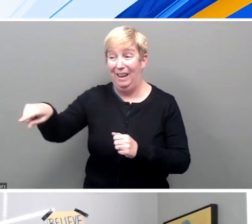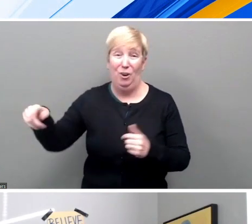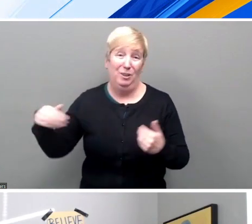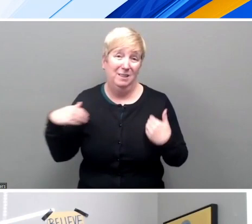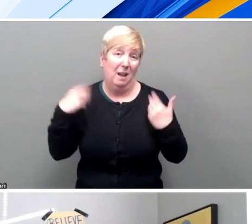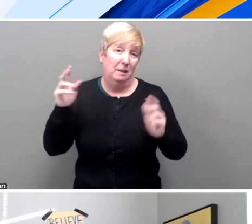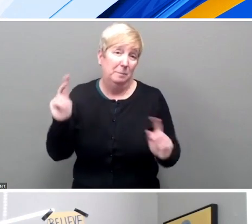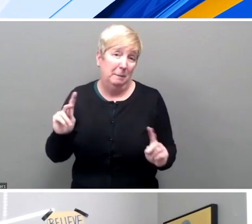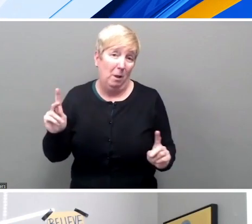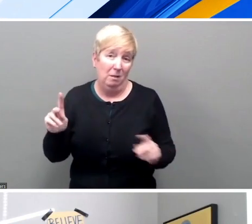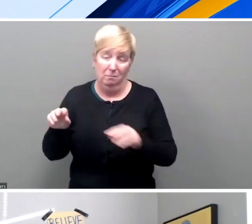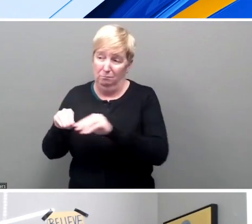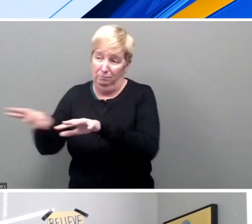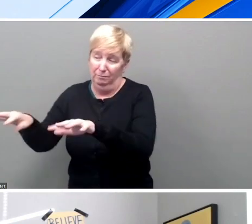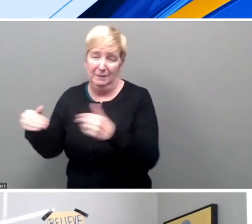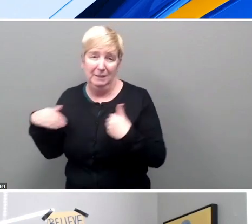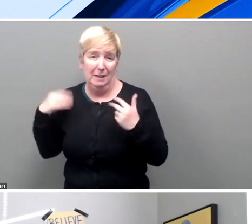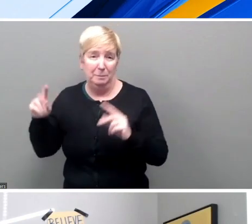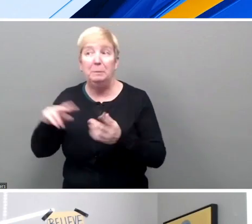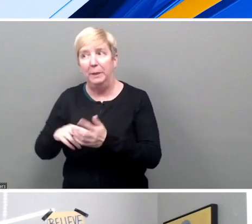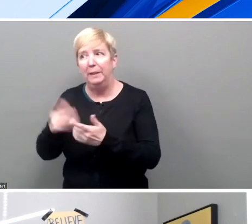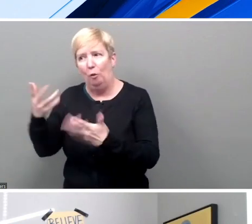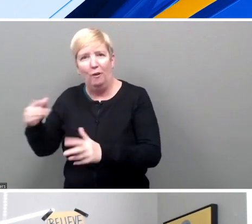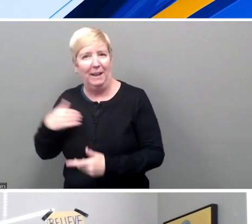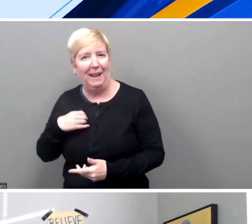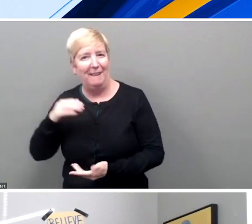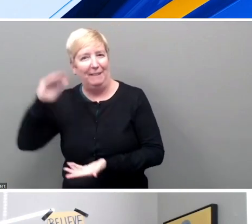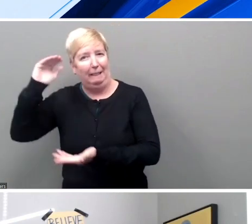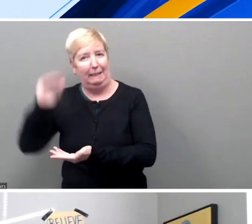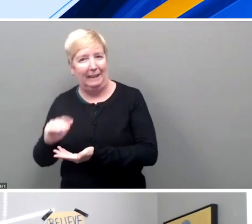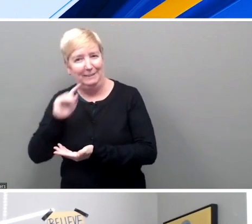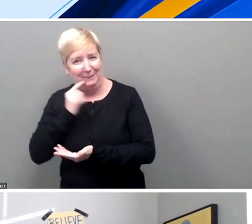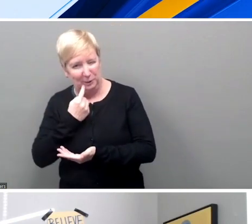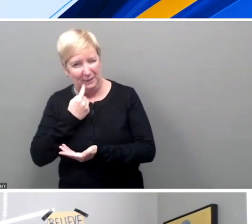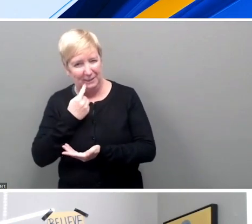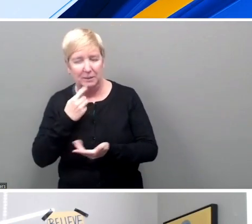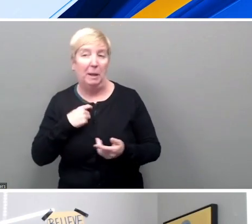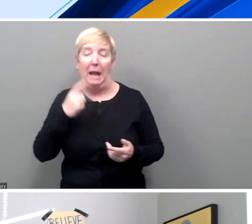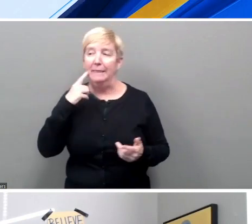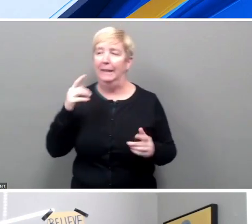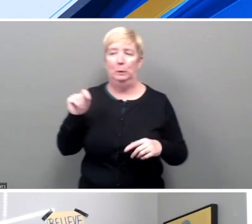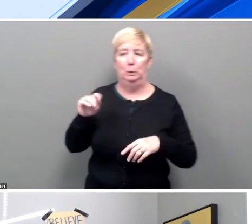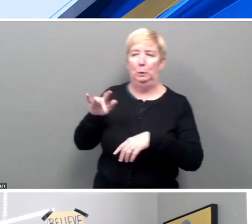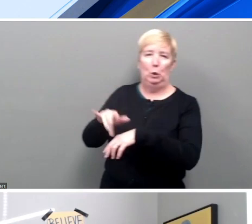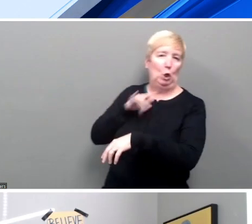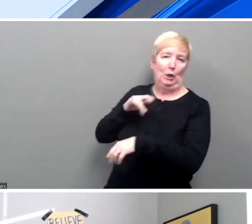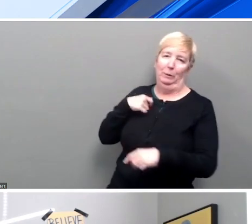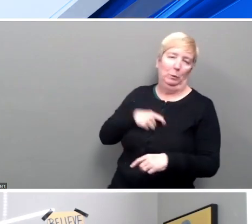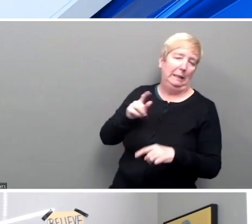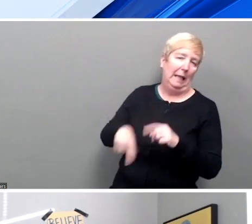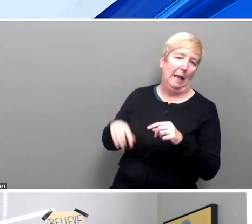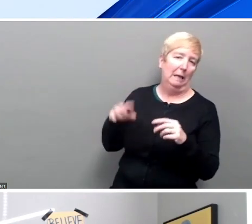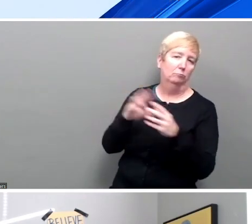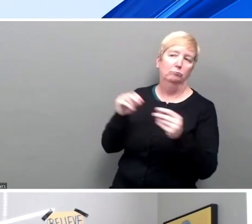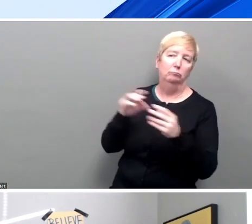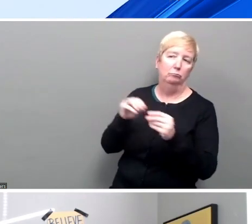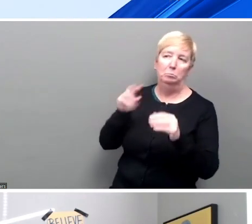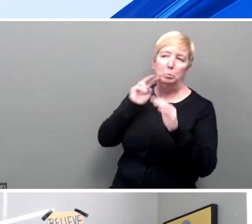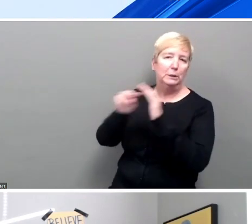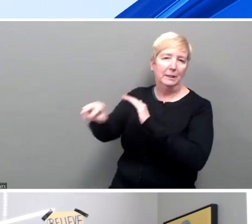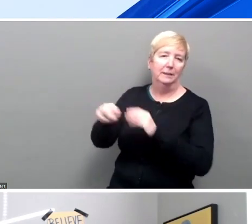disease anyway. And so I think it's too early to tell. Christine, what do you think?